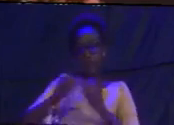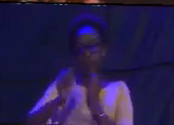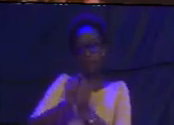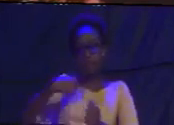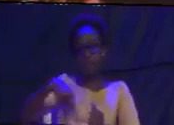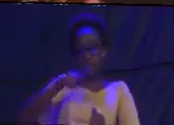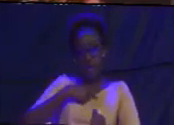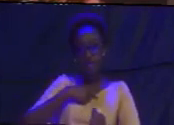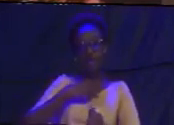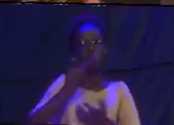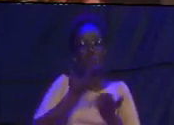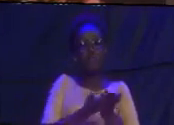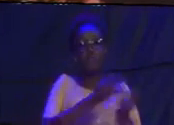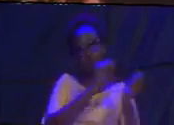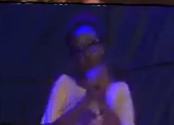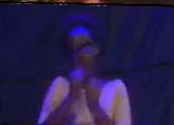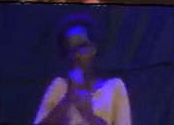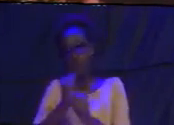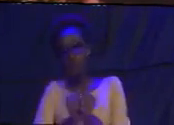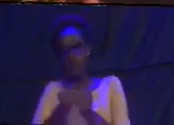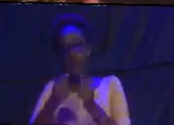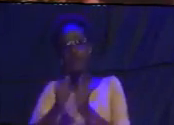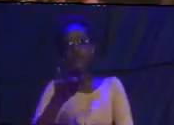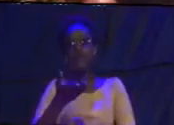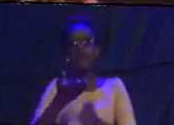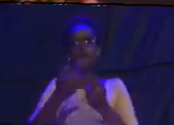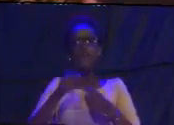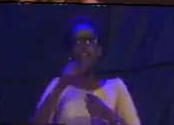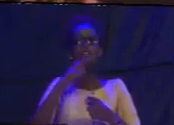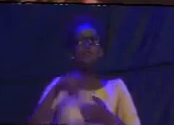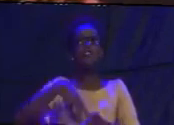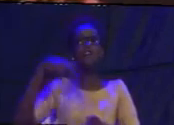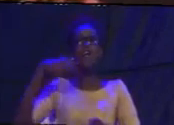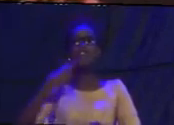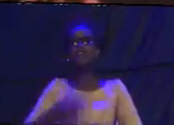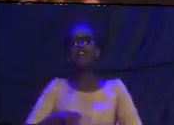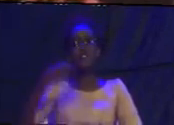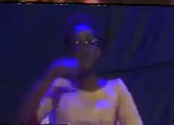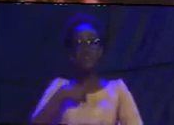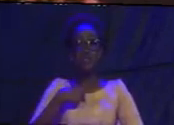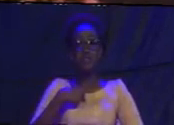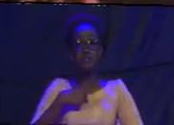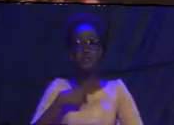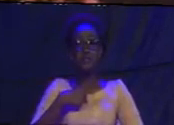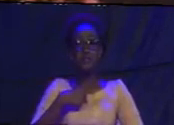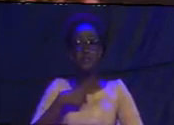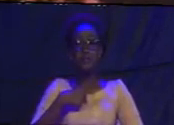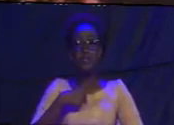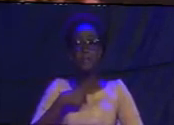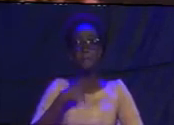for us, then we will cooperate in the battle. And the man said to Joshua,